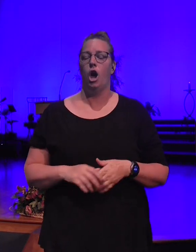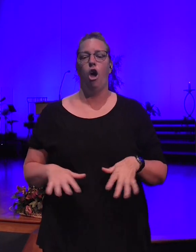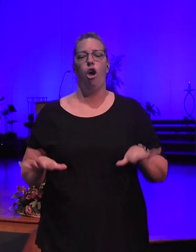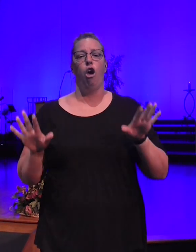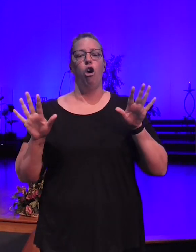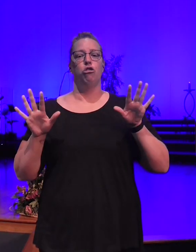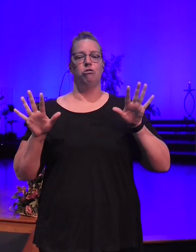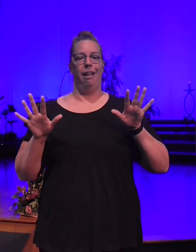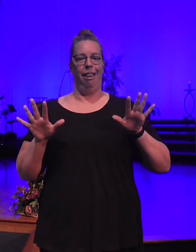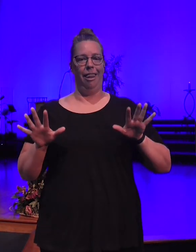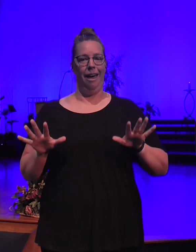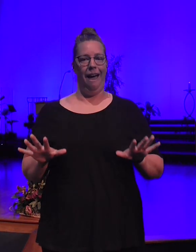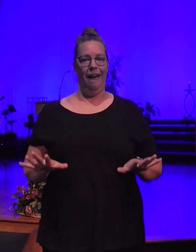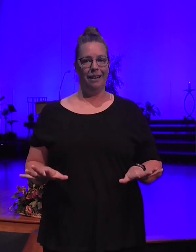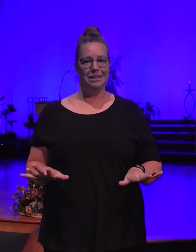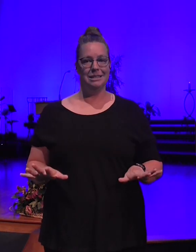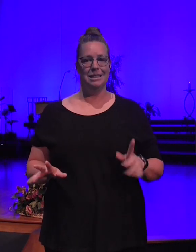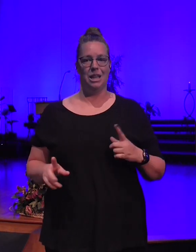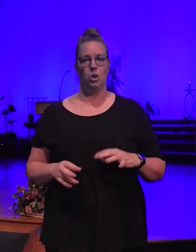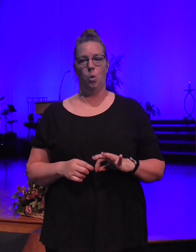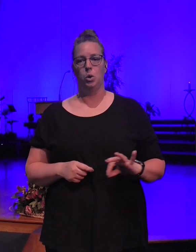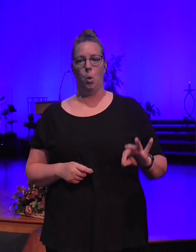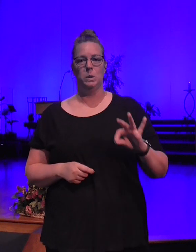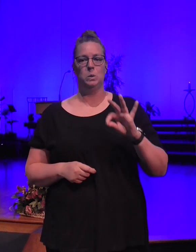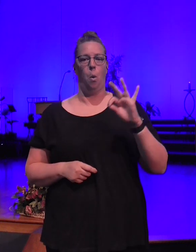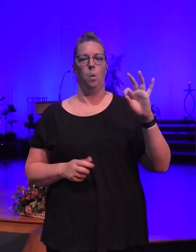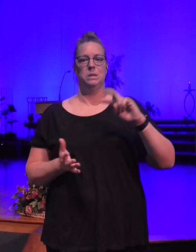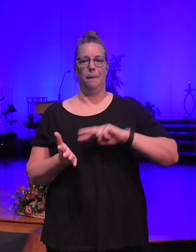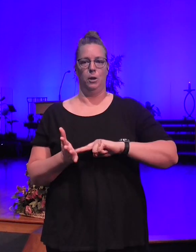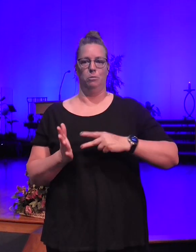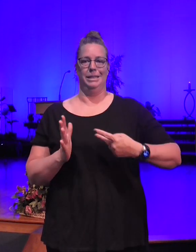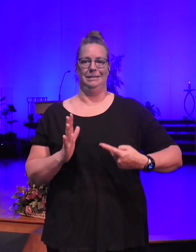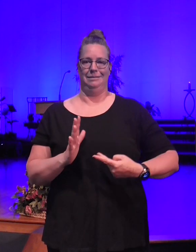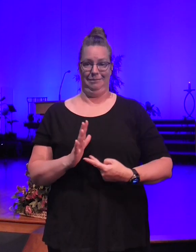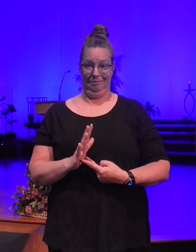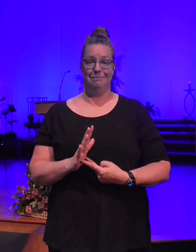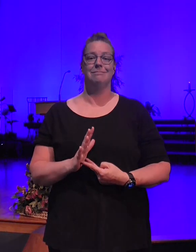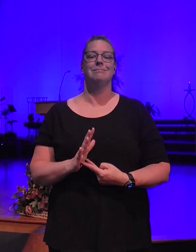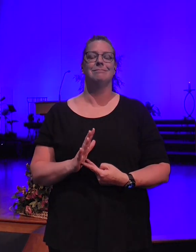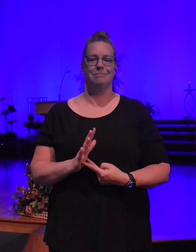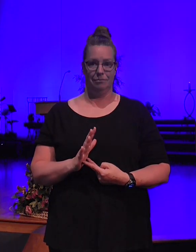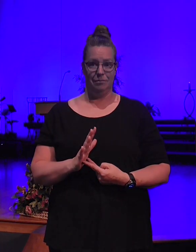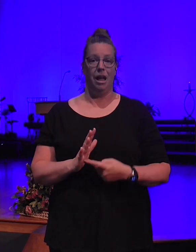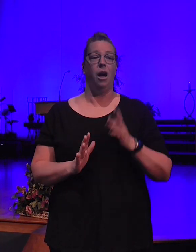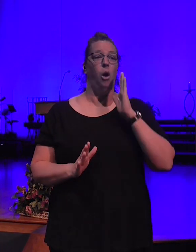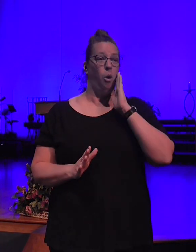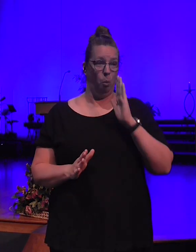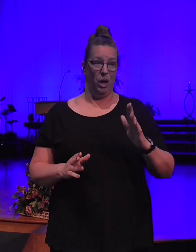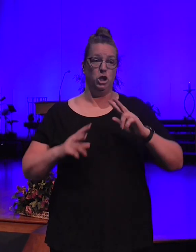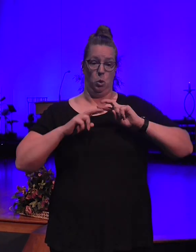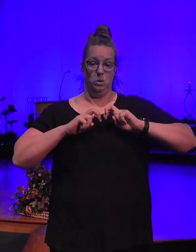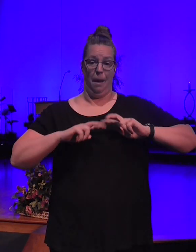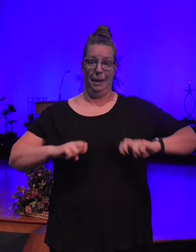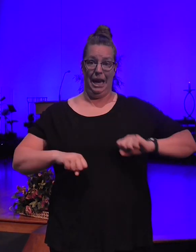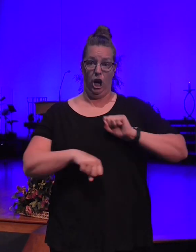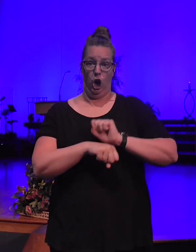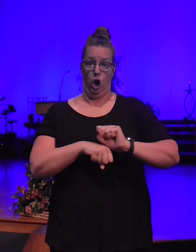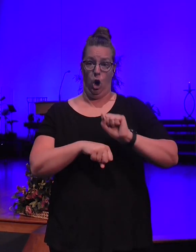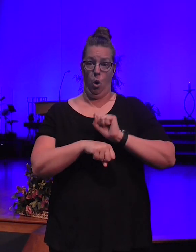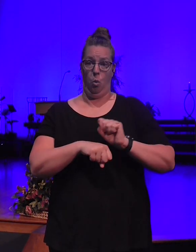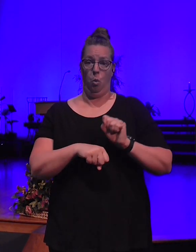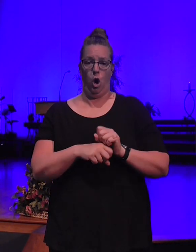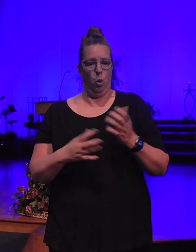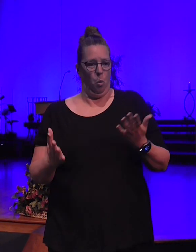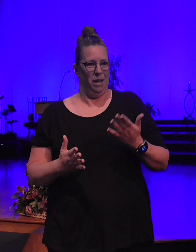Relax into your soul's purpose. That's going to take some inner work, folks. What is my soul